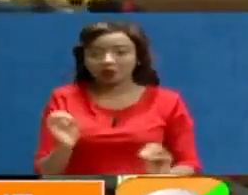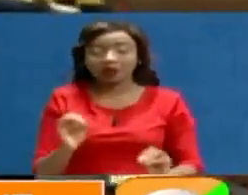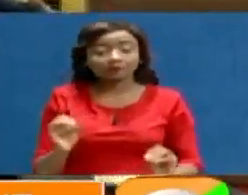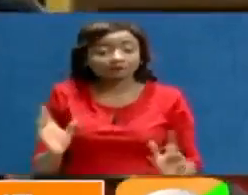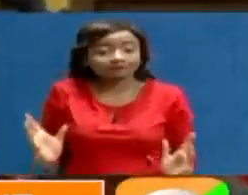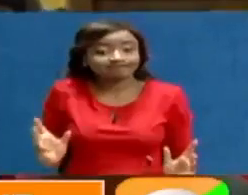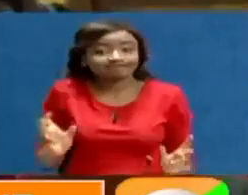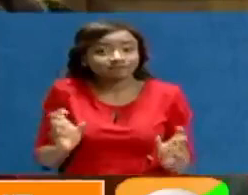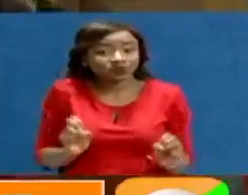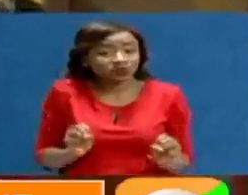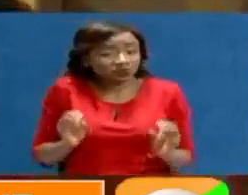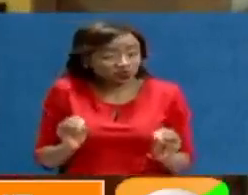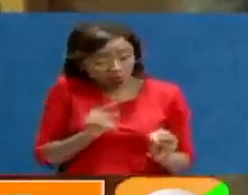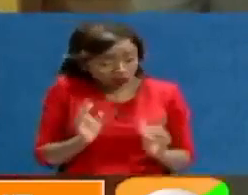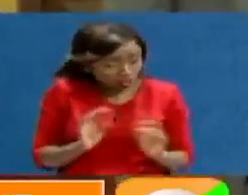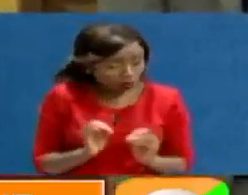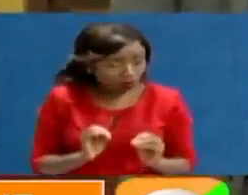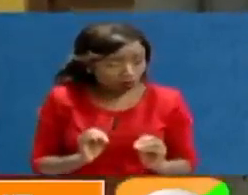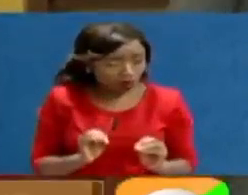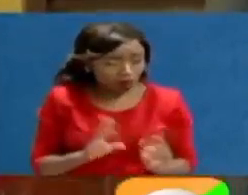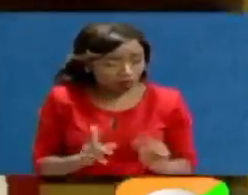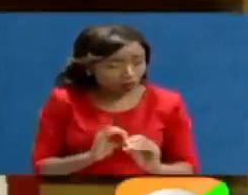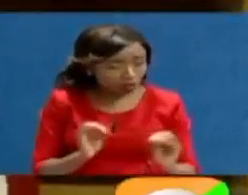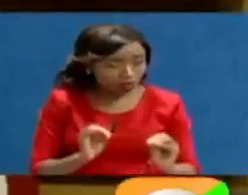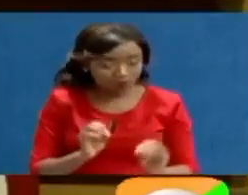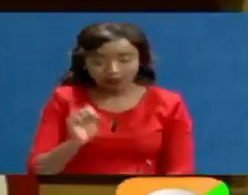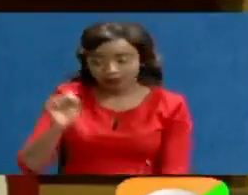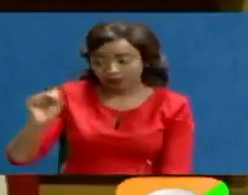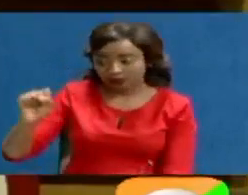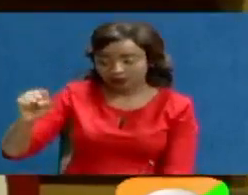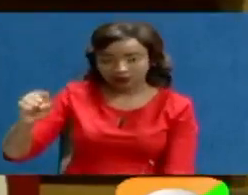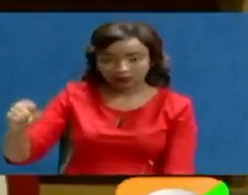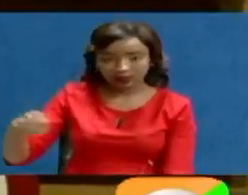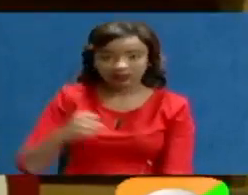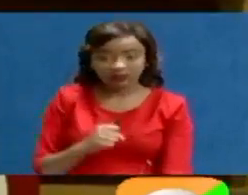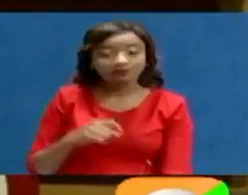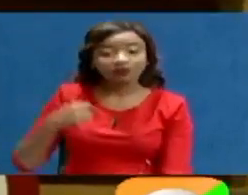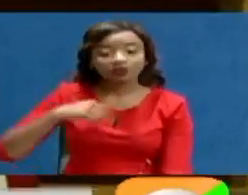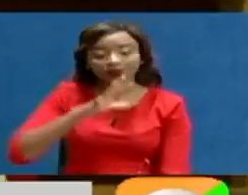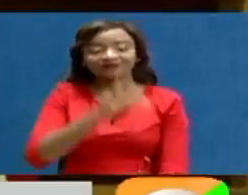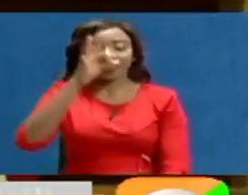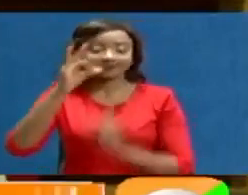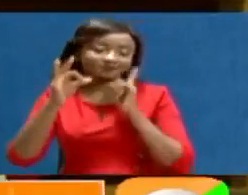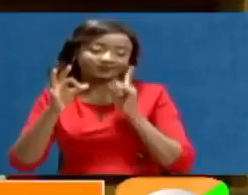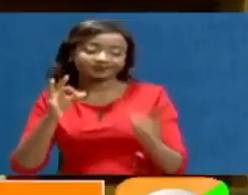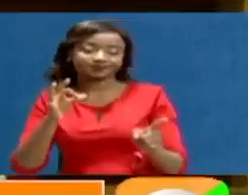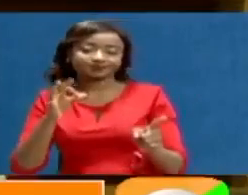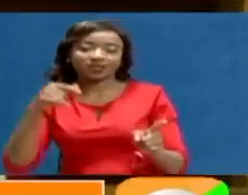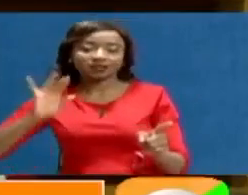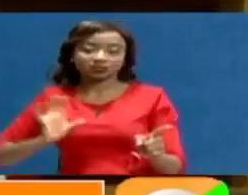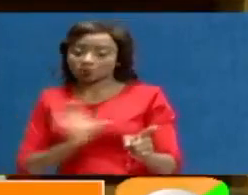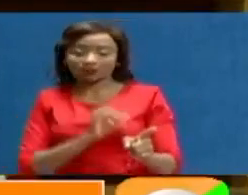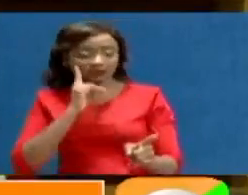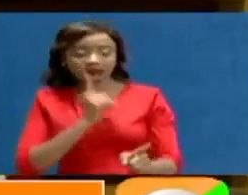So, that's not the norm. Yes. We have established fraud. This committee